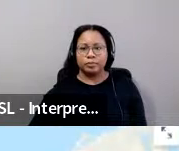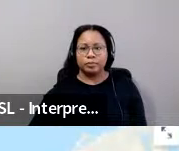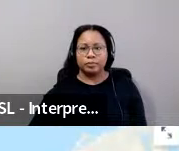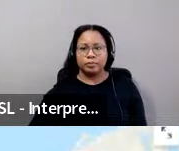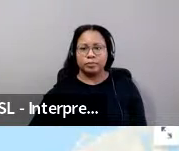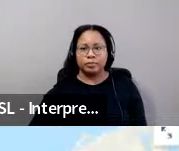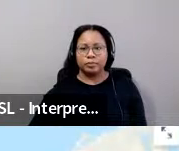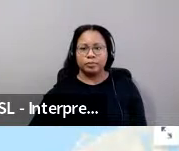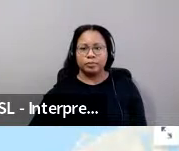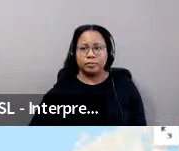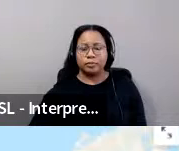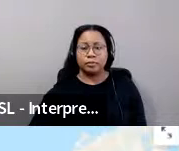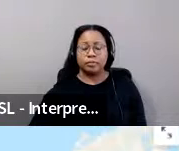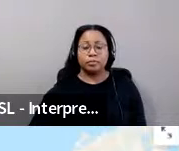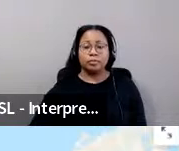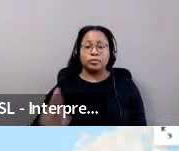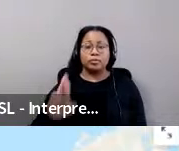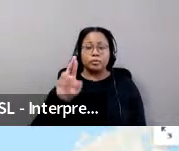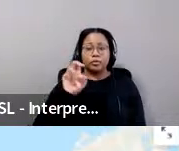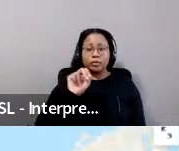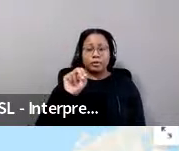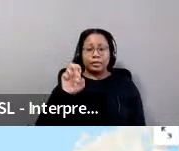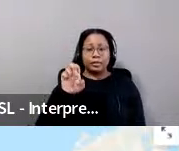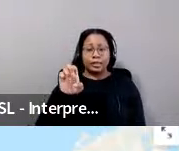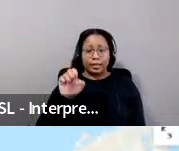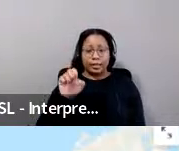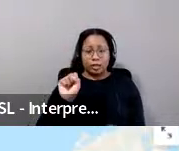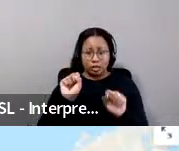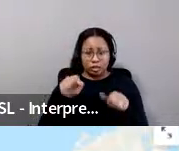Renee, could you try turning on your camera?